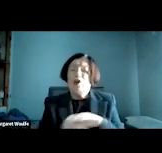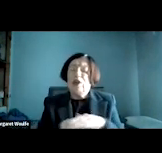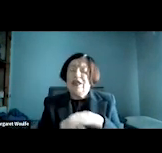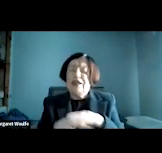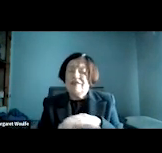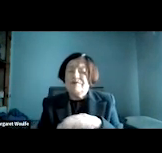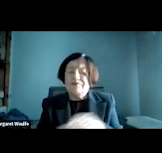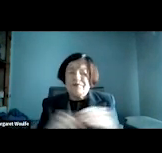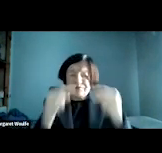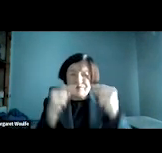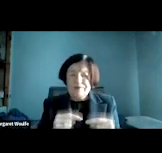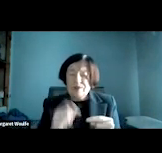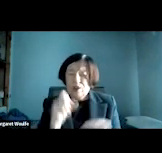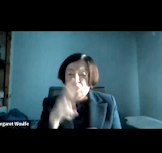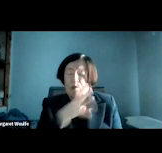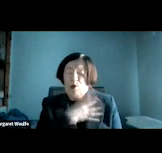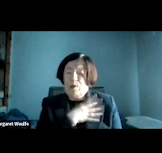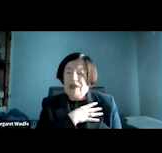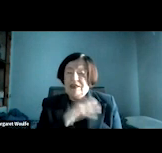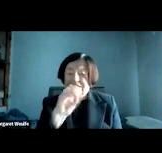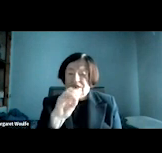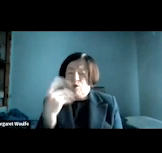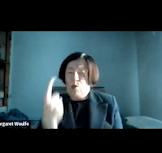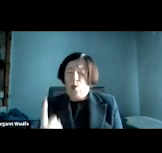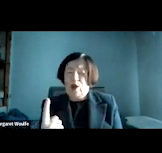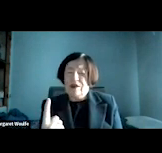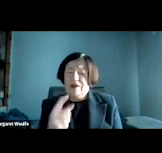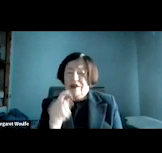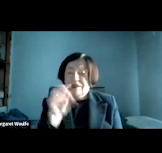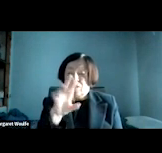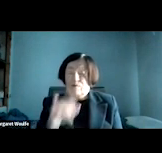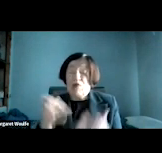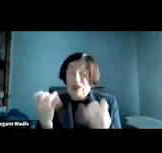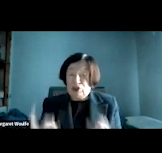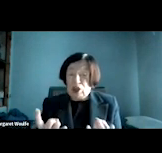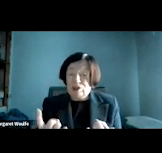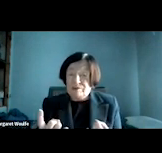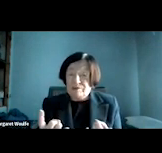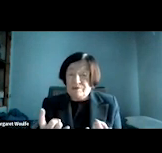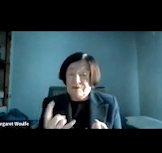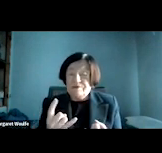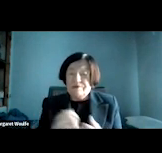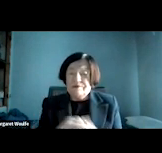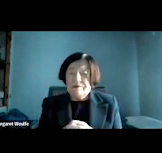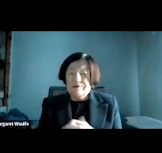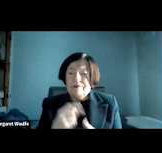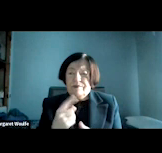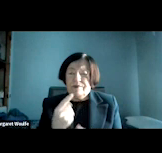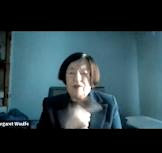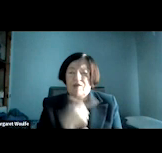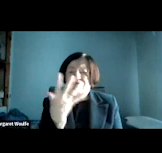this subcommittee 01, which Tom Gray chairs, there are